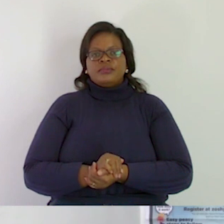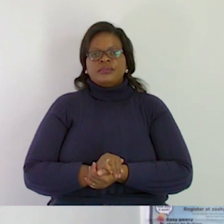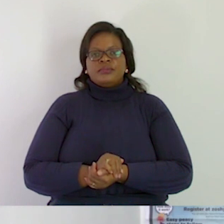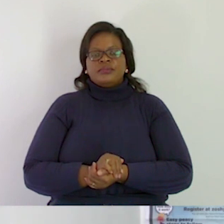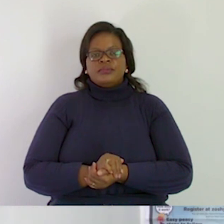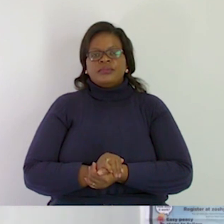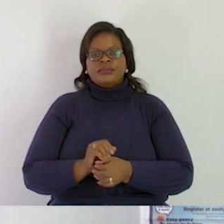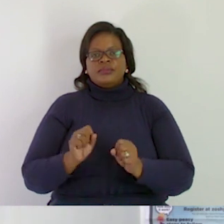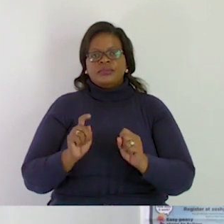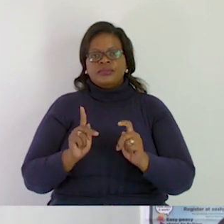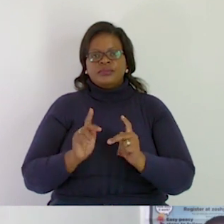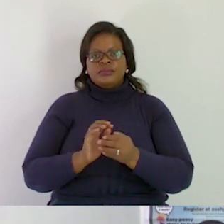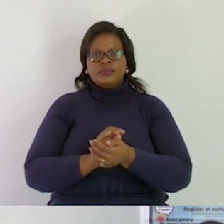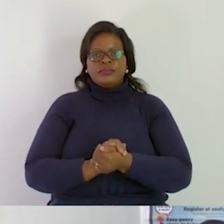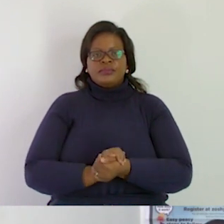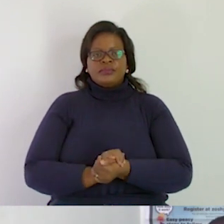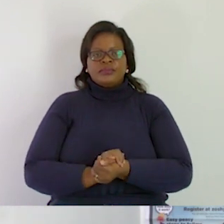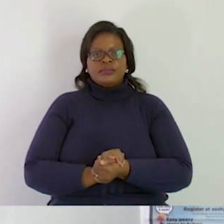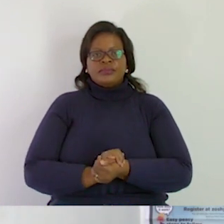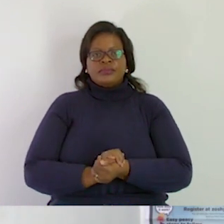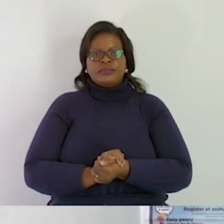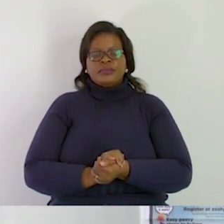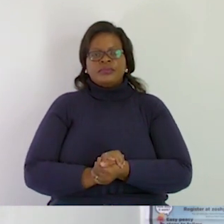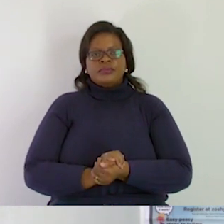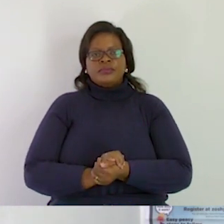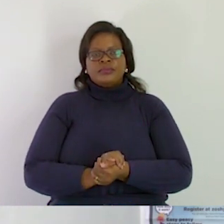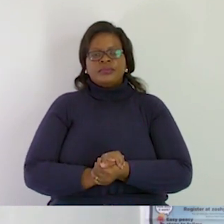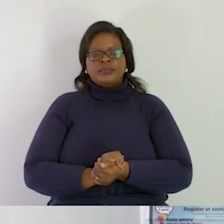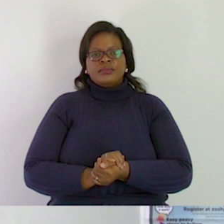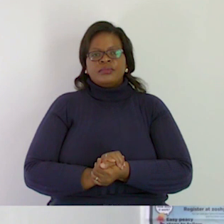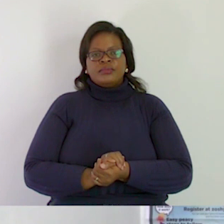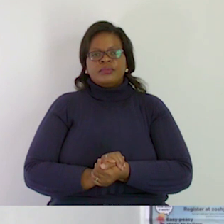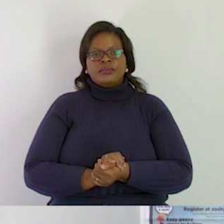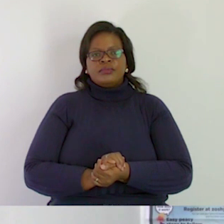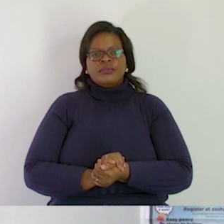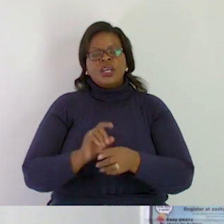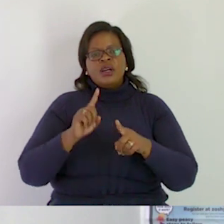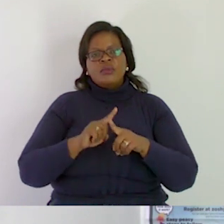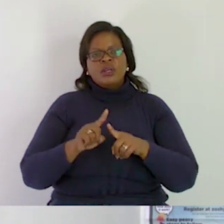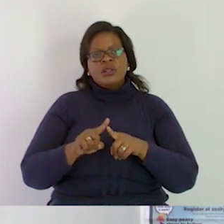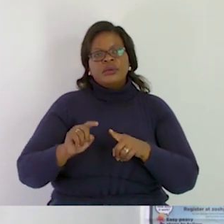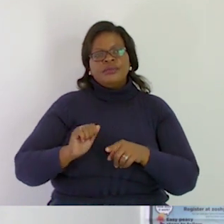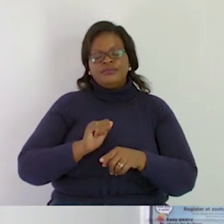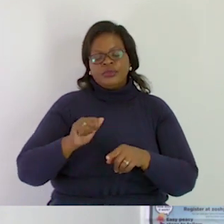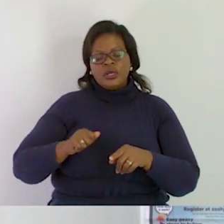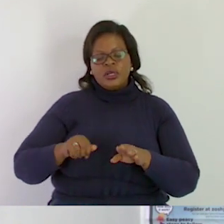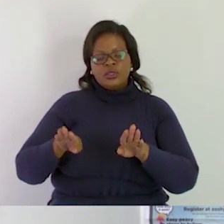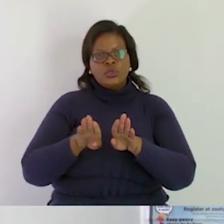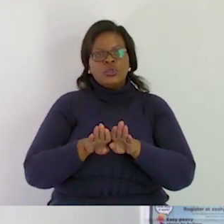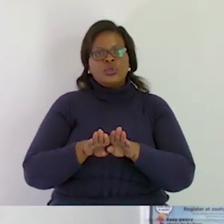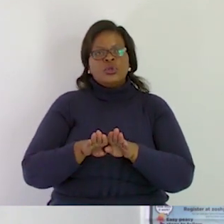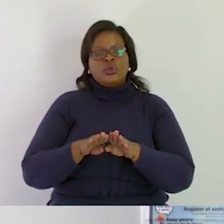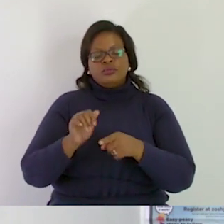All right. So, having said that, I want us to quickly do some activities.